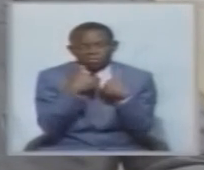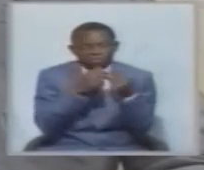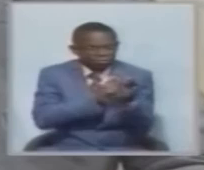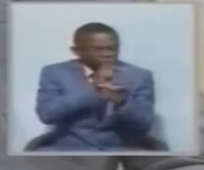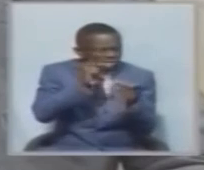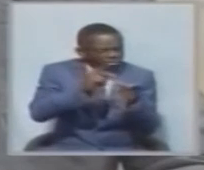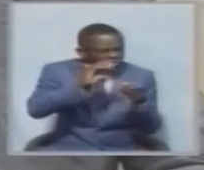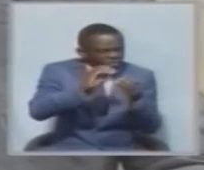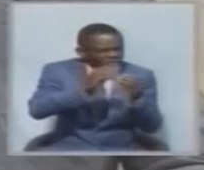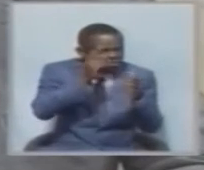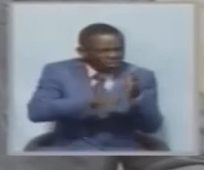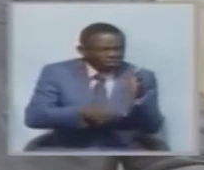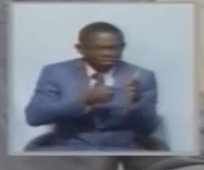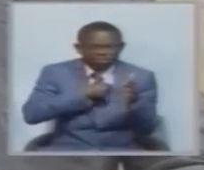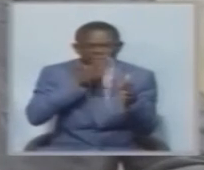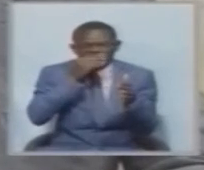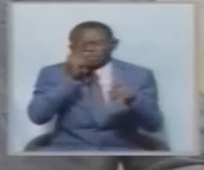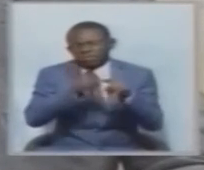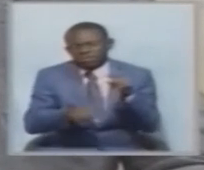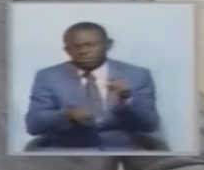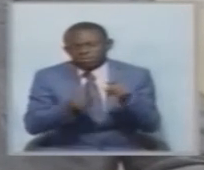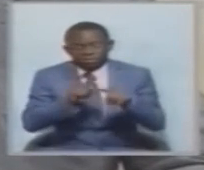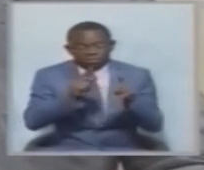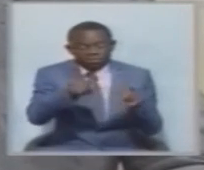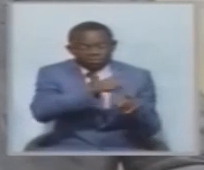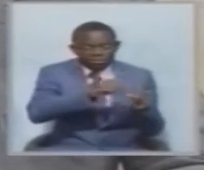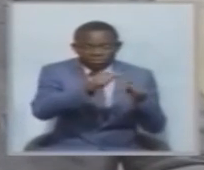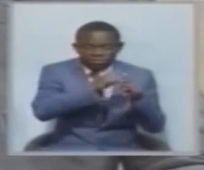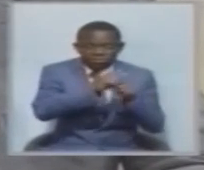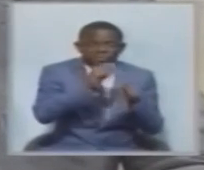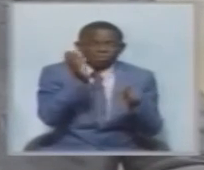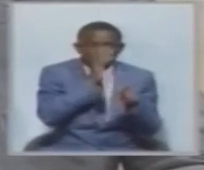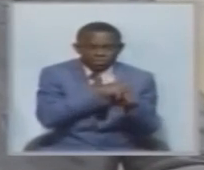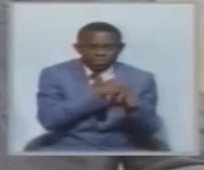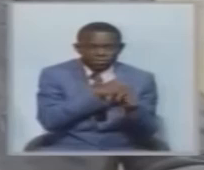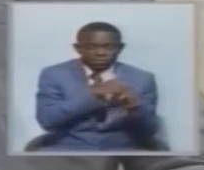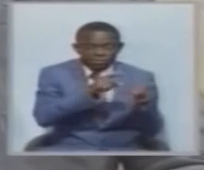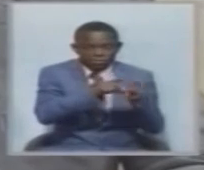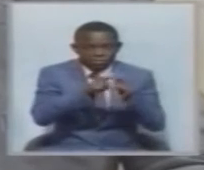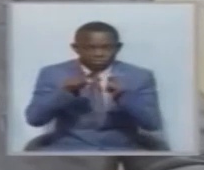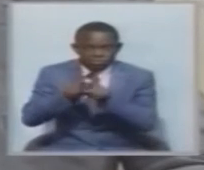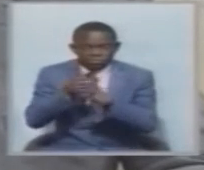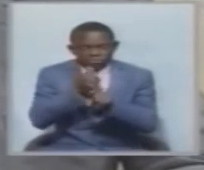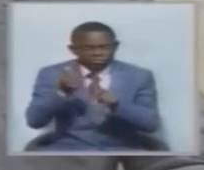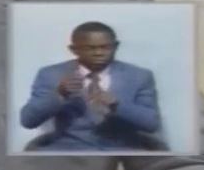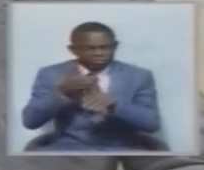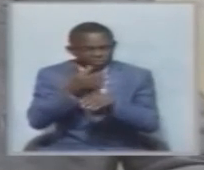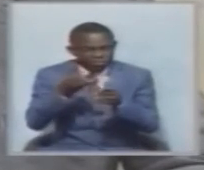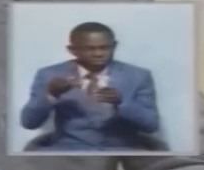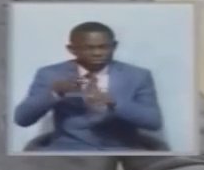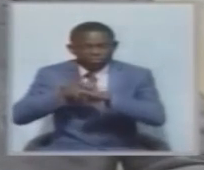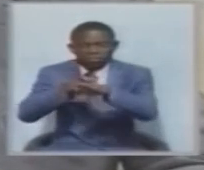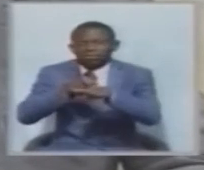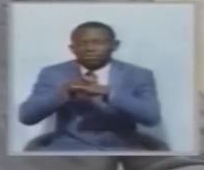training. So that's one area. I also talked about the issue of transportation, the issue